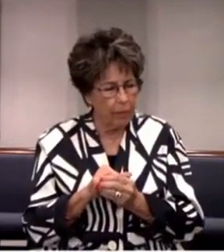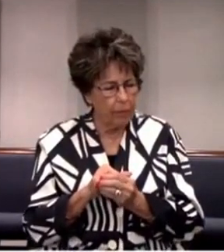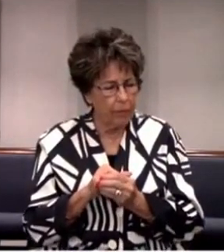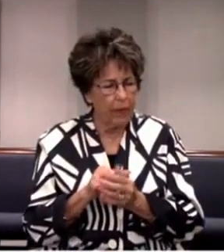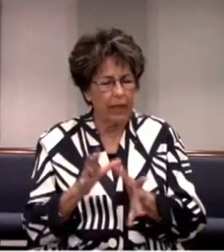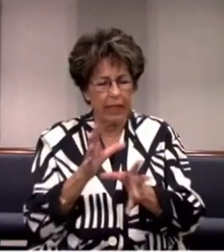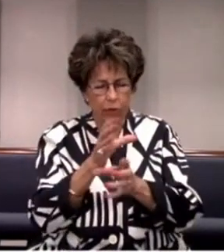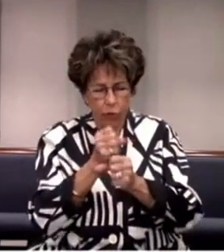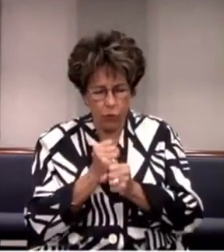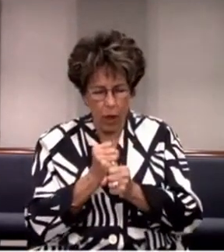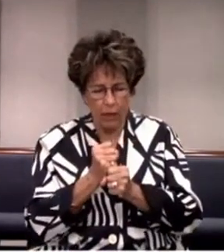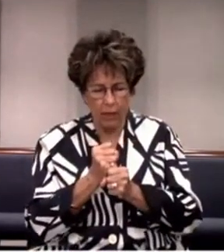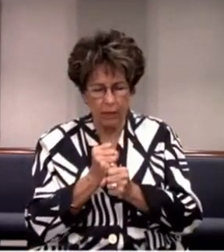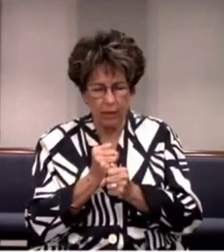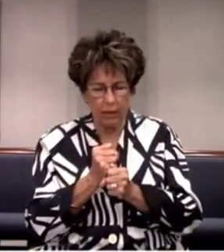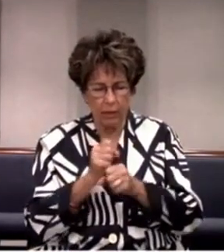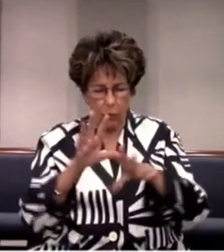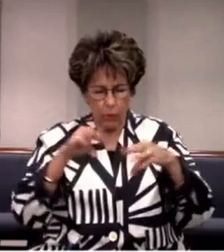Lord.